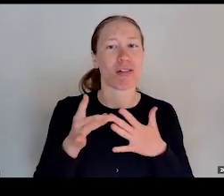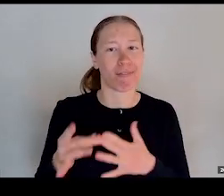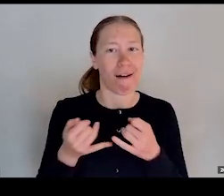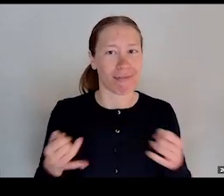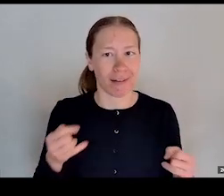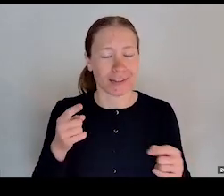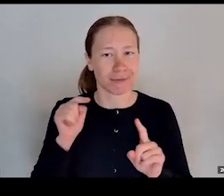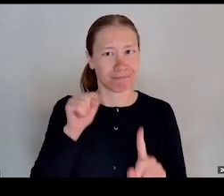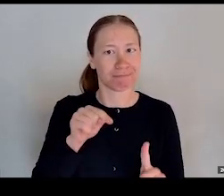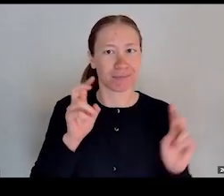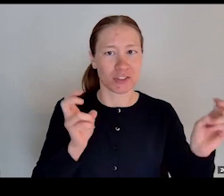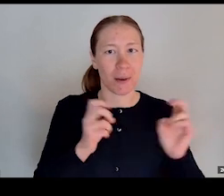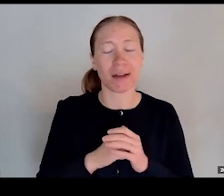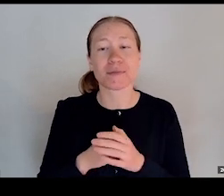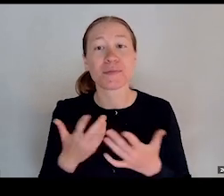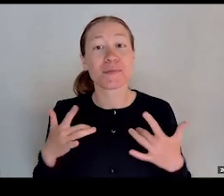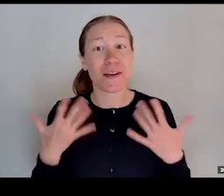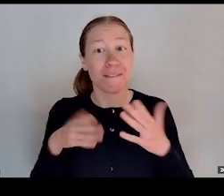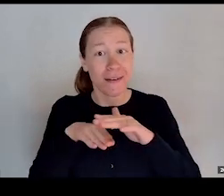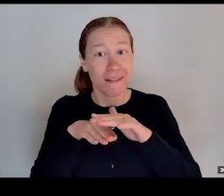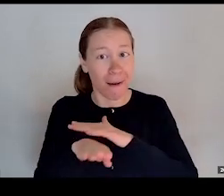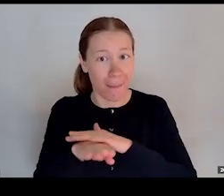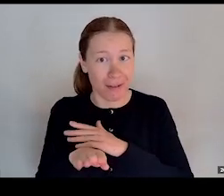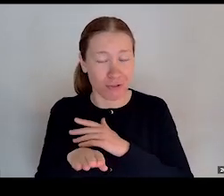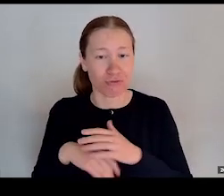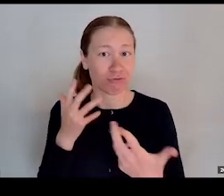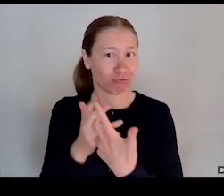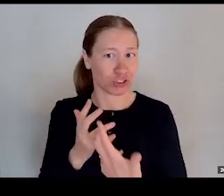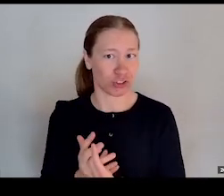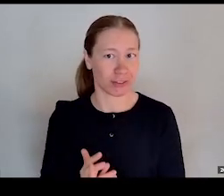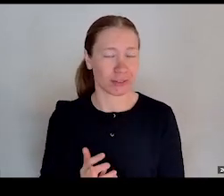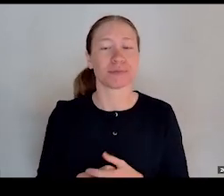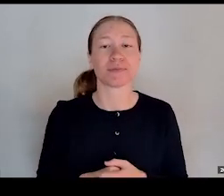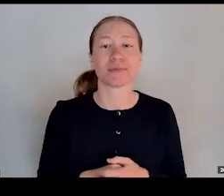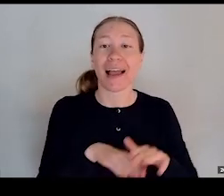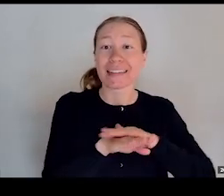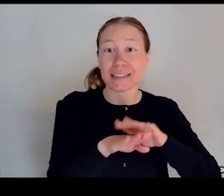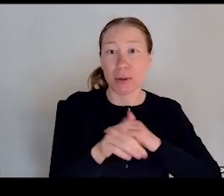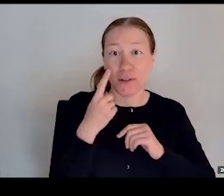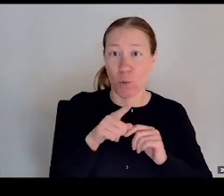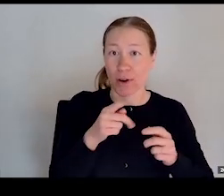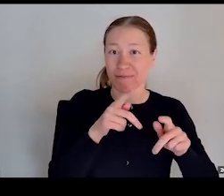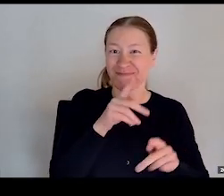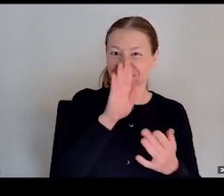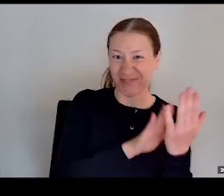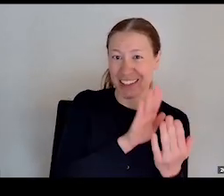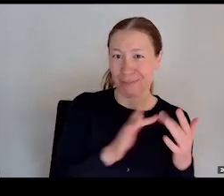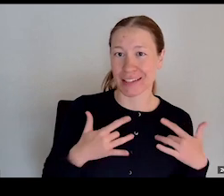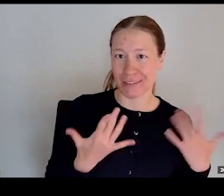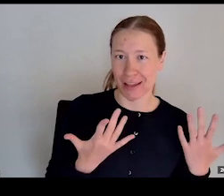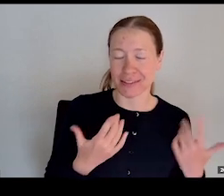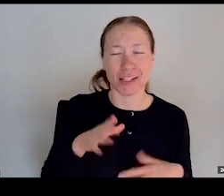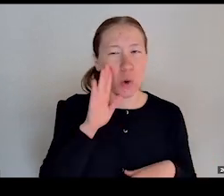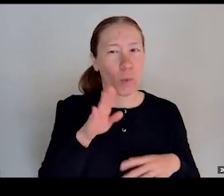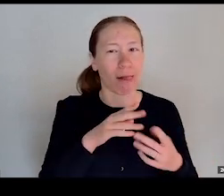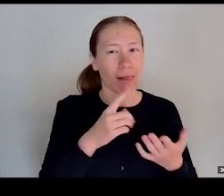topic, event accommodations, accessibility for in-person events, further breaking that